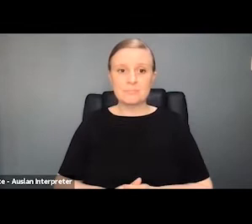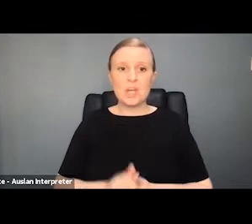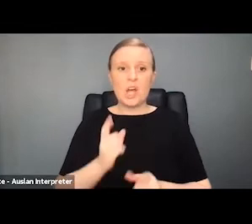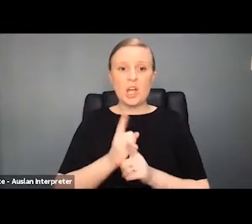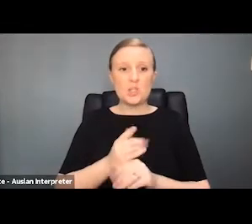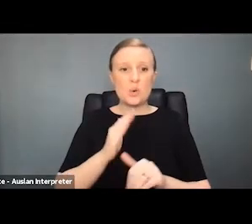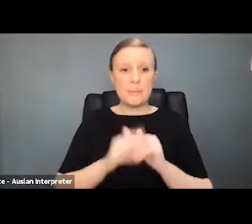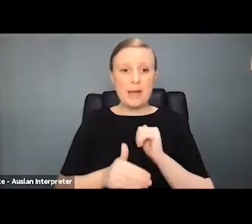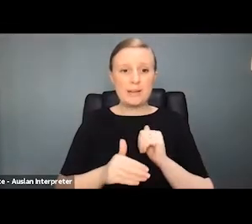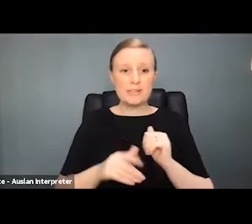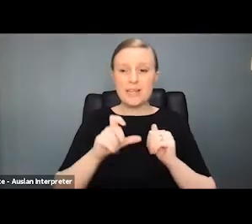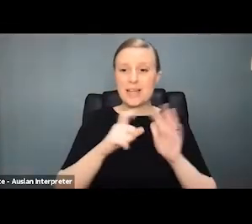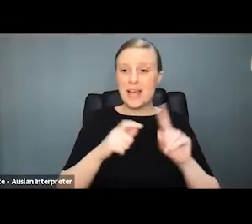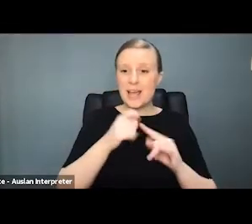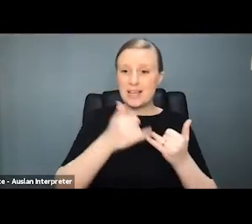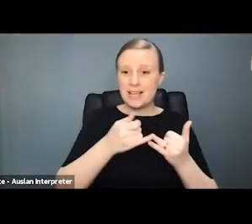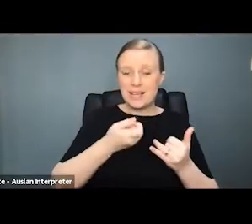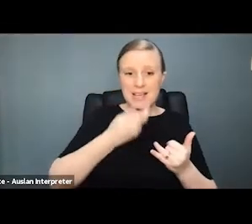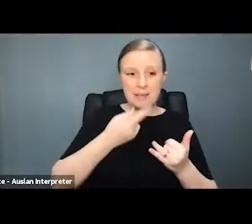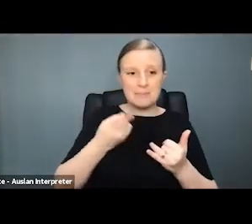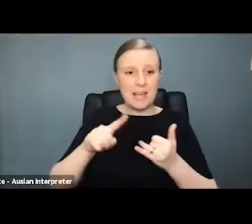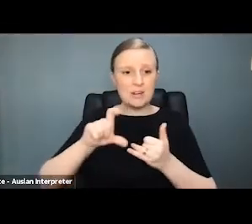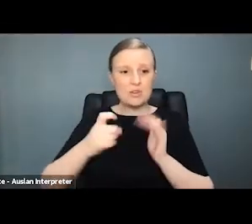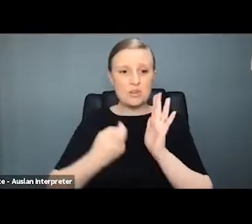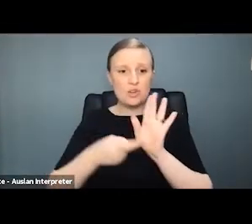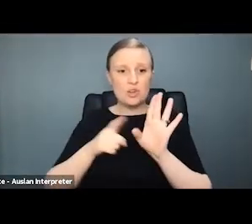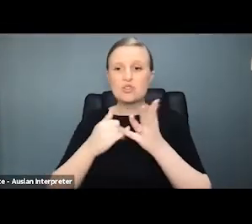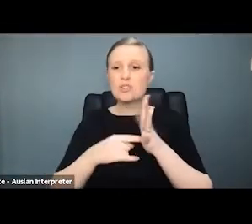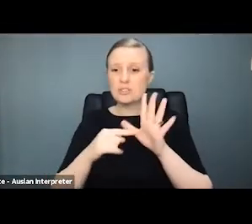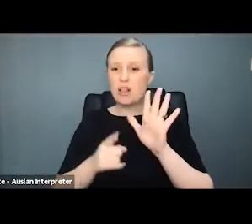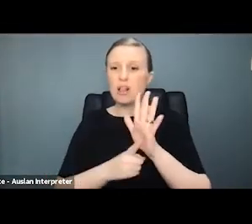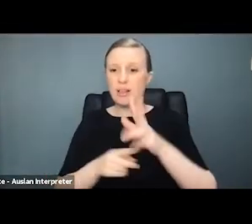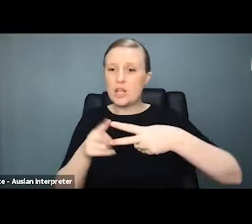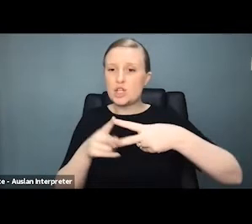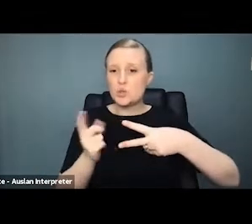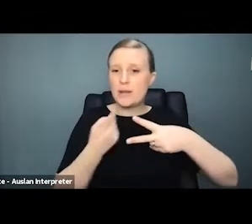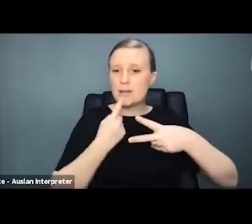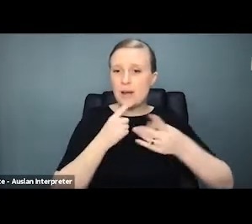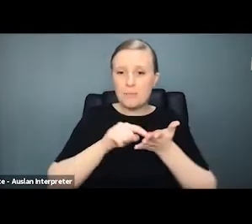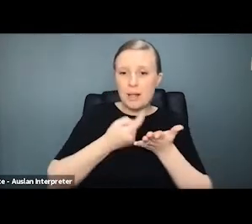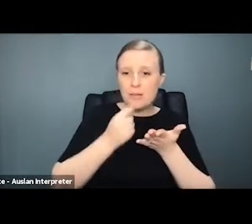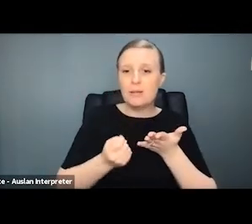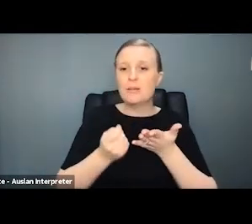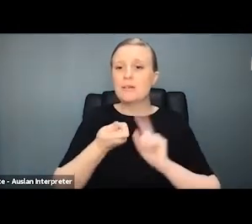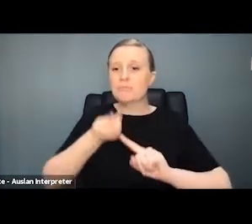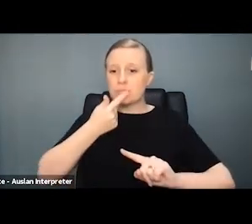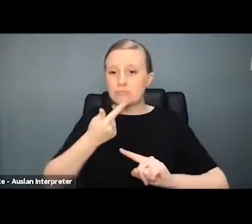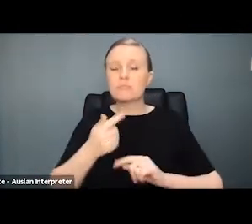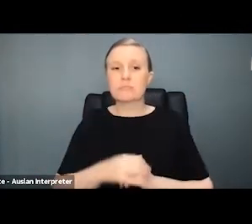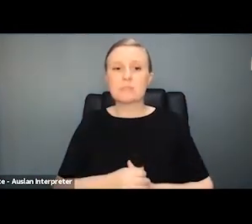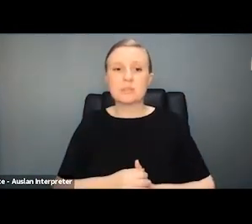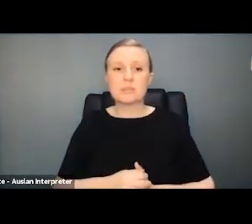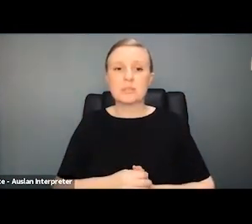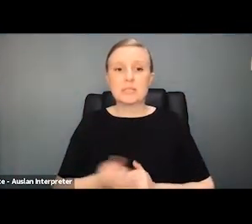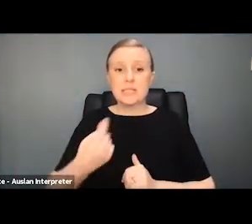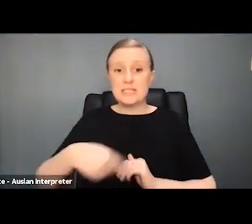forms among our sample of people who use ecstasy and other stimulants. And this year we have seen reductions in perceived purity